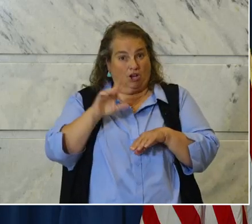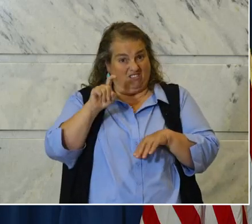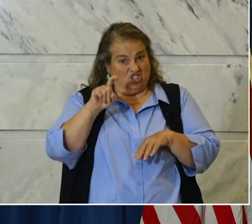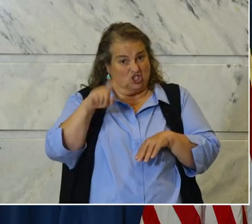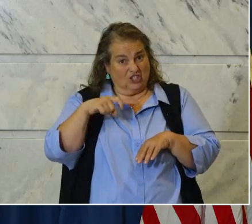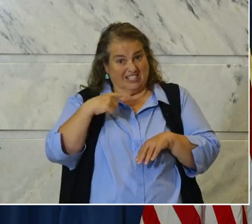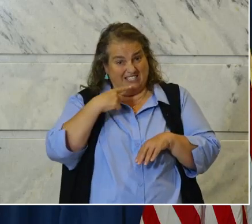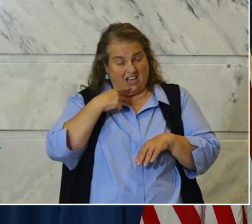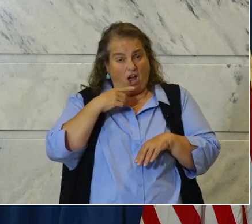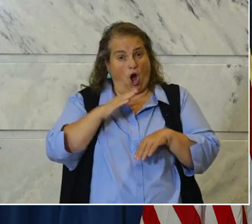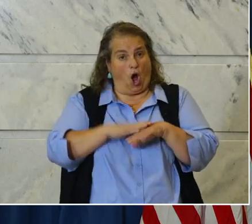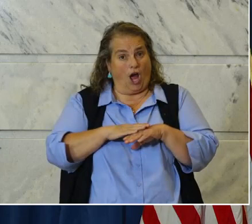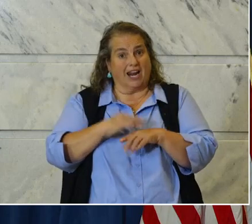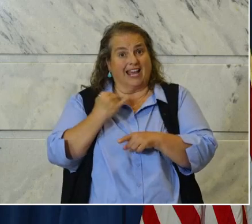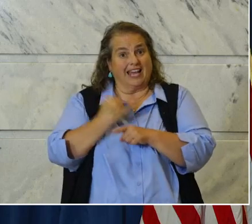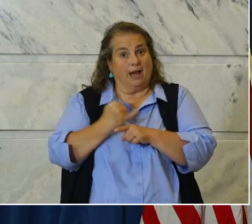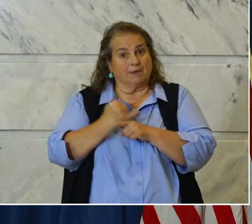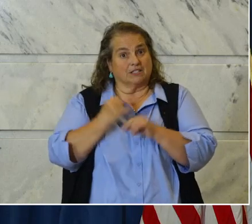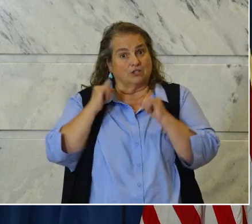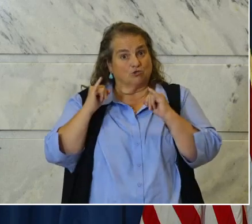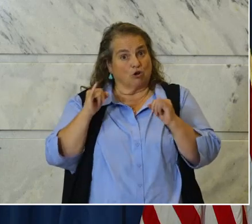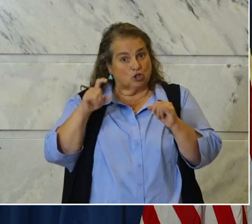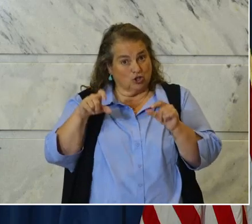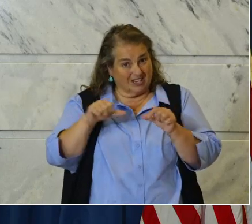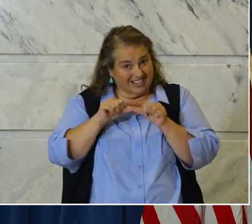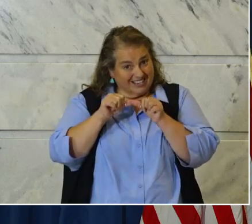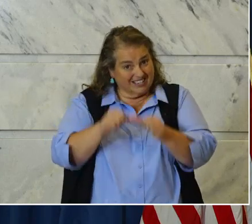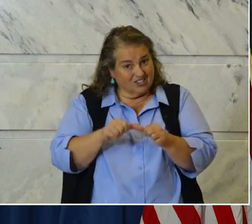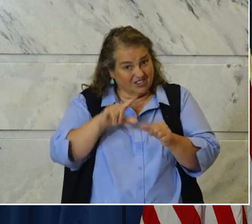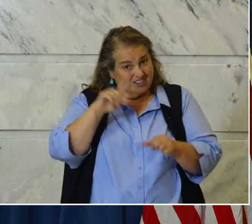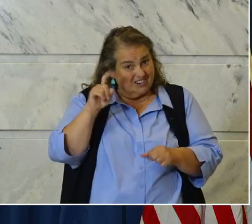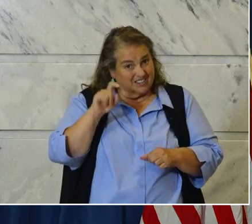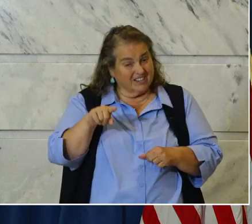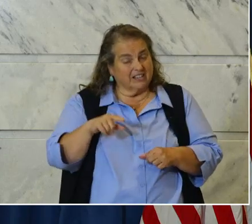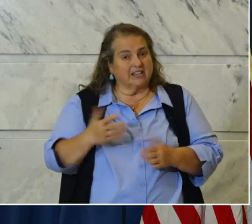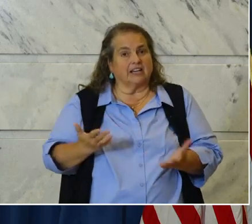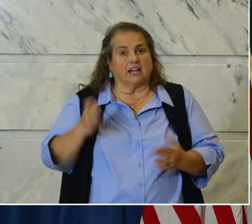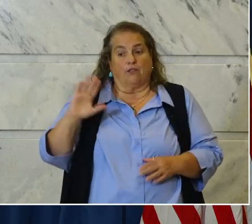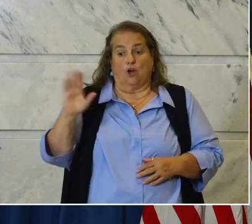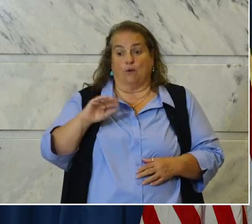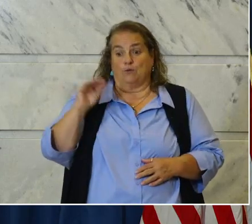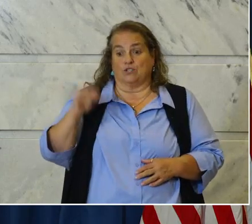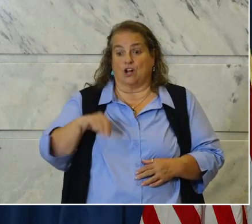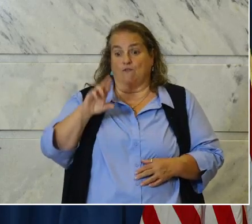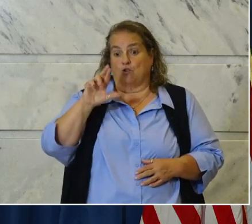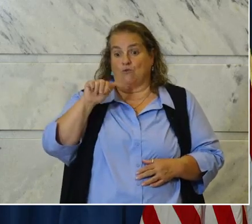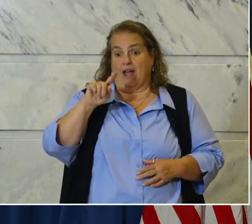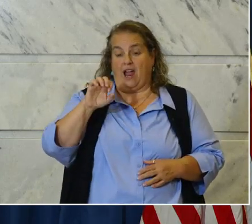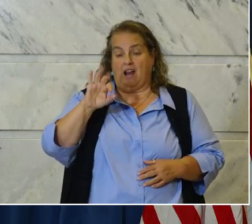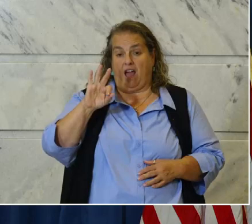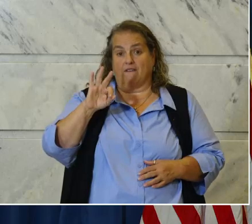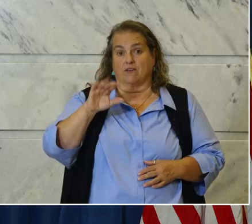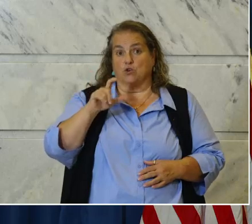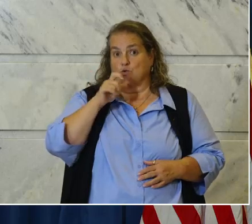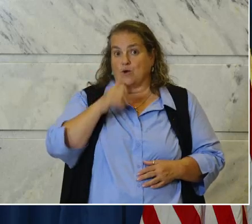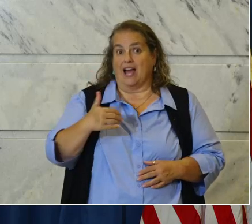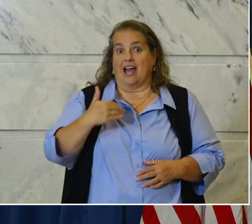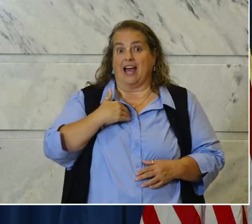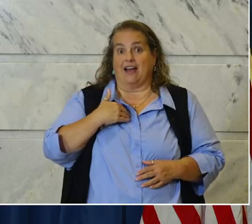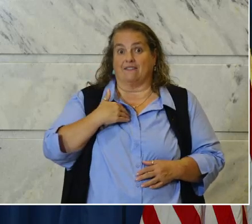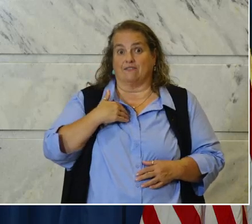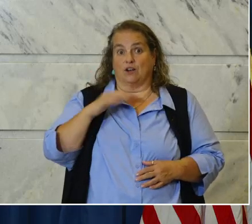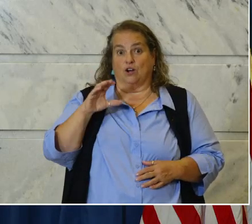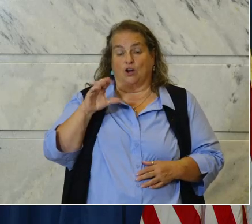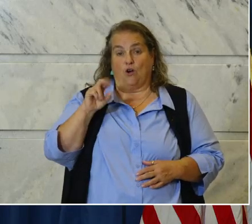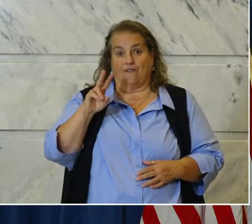continue? The question is on universities, and the question is on the positivity rate of the testing.